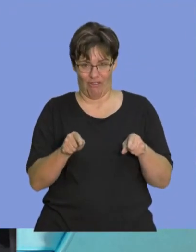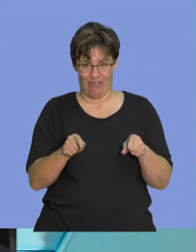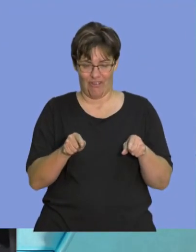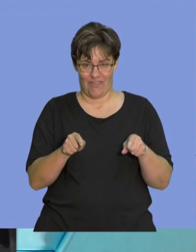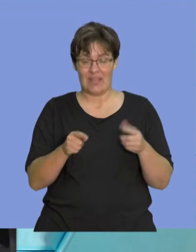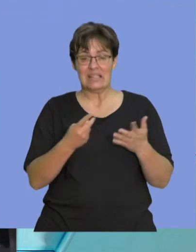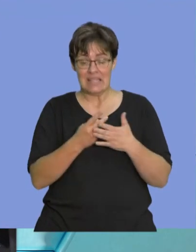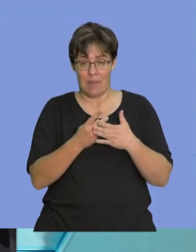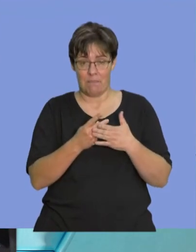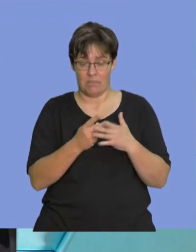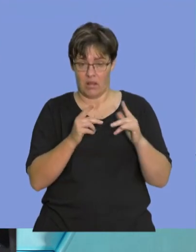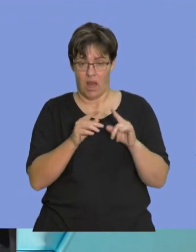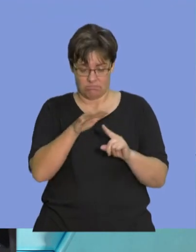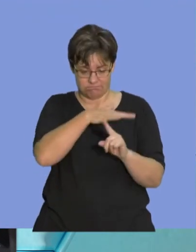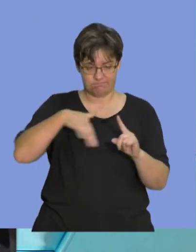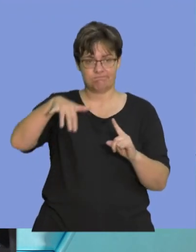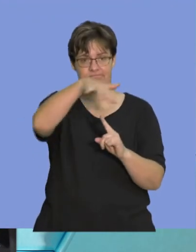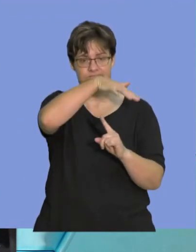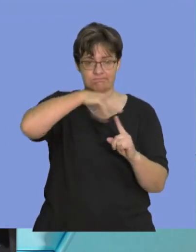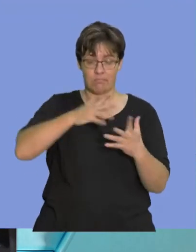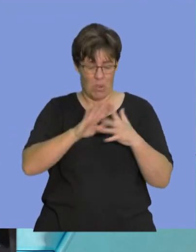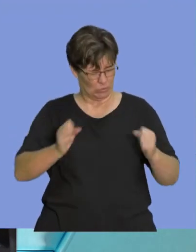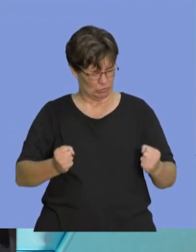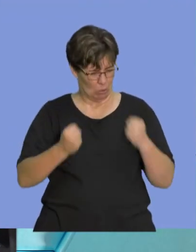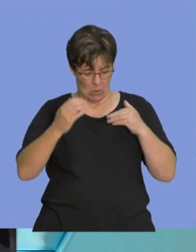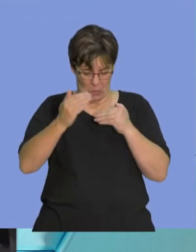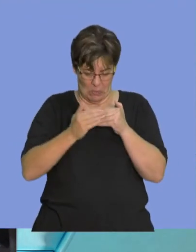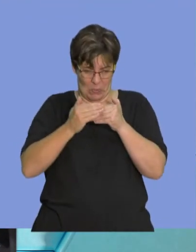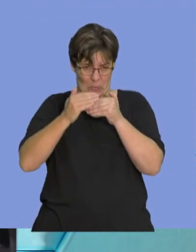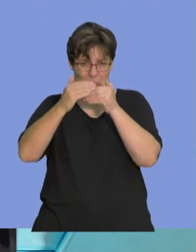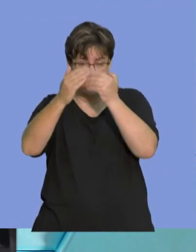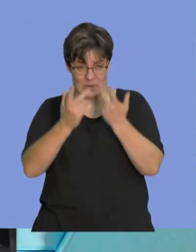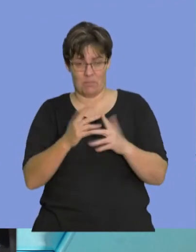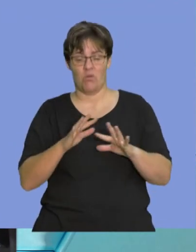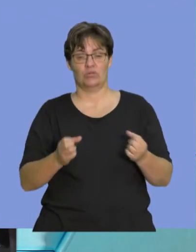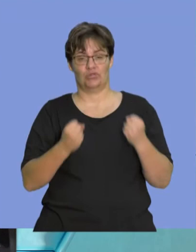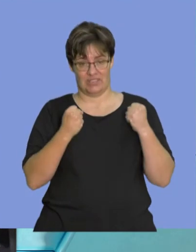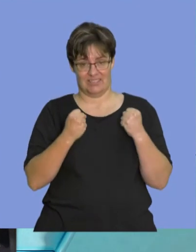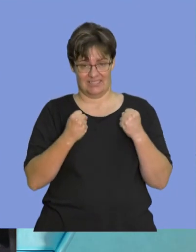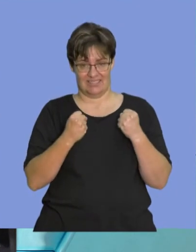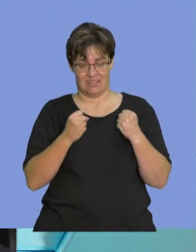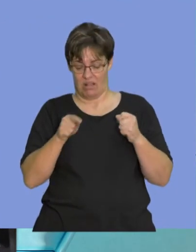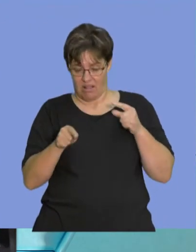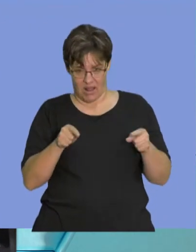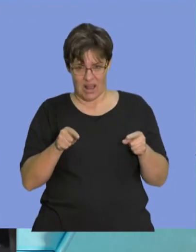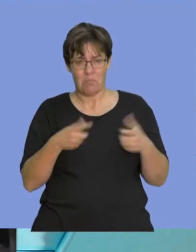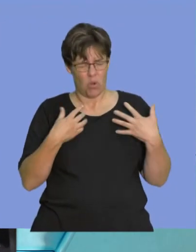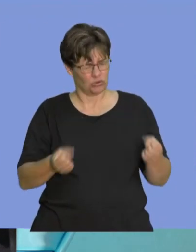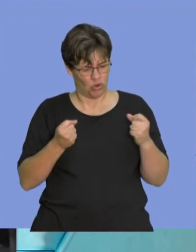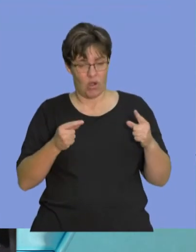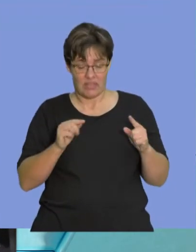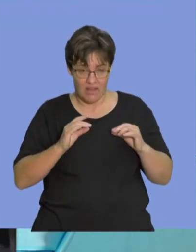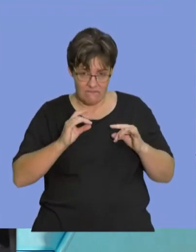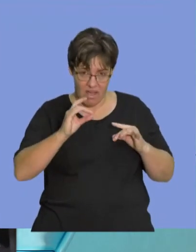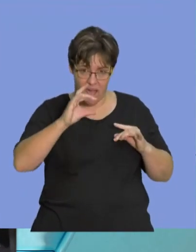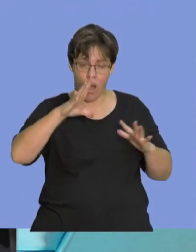an indication of how strong the field is, okay? And you'd realize that these magnetic field lines are actually closer at the